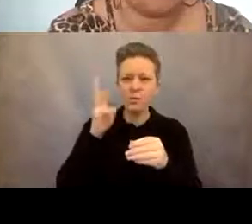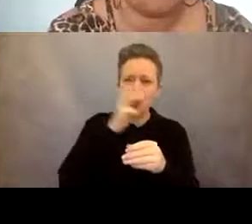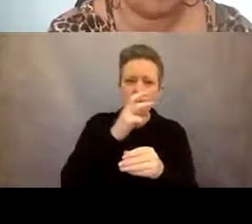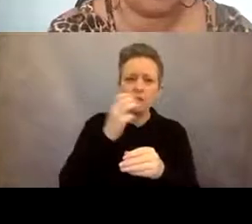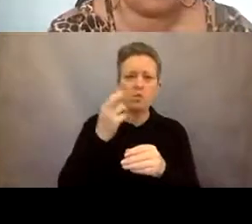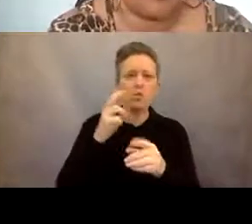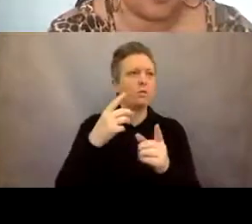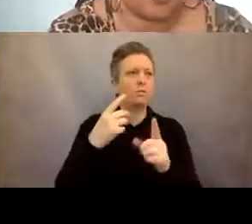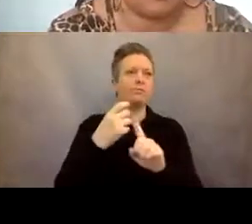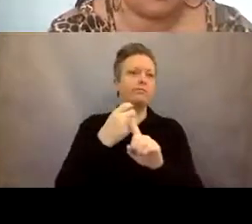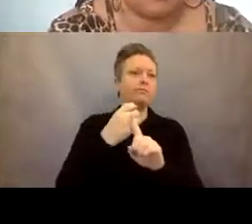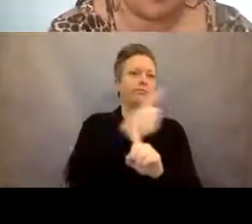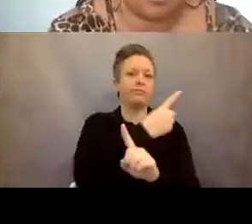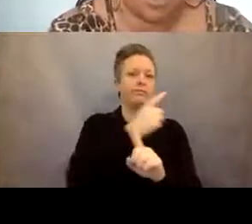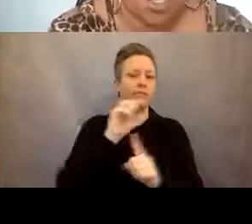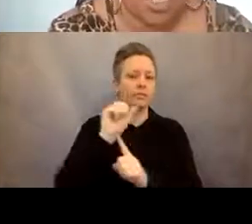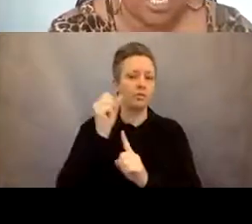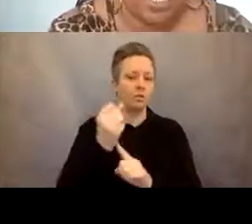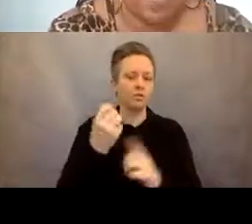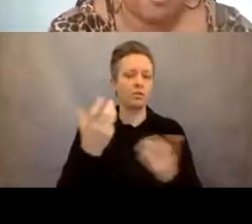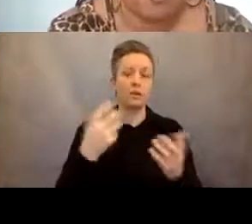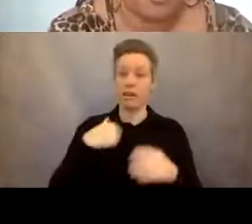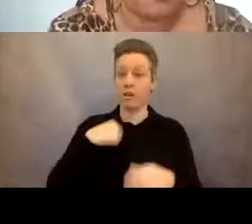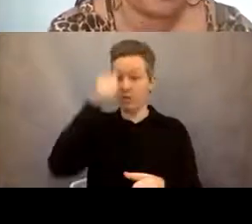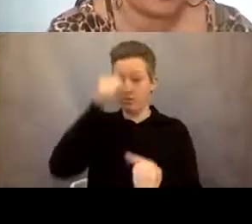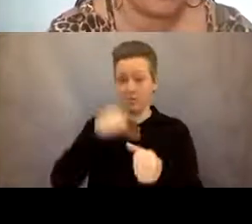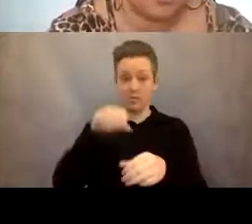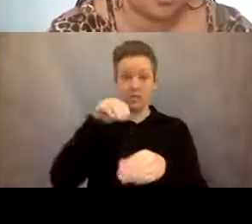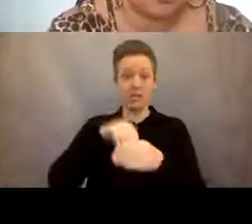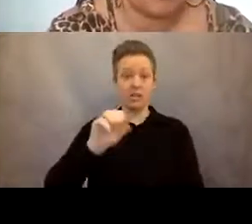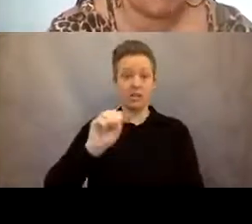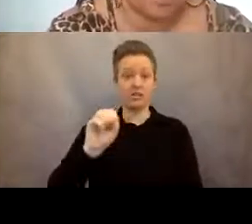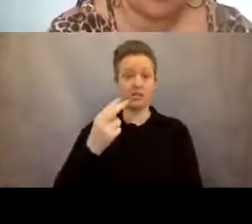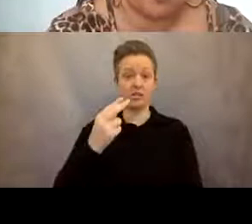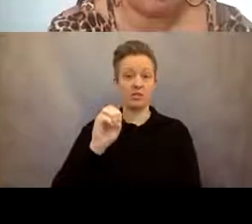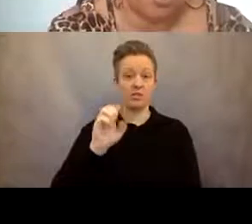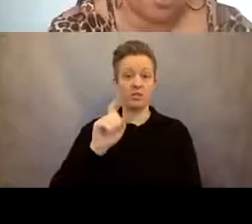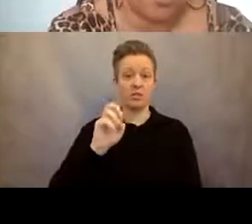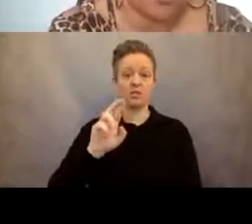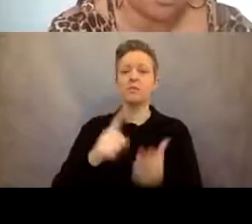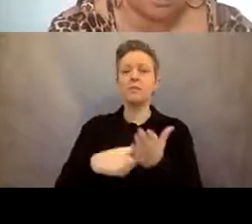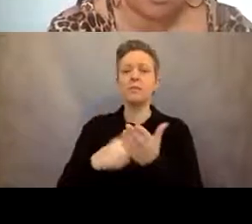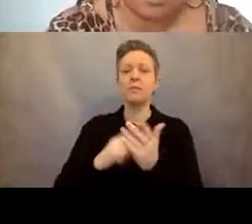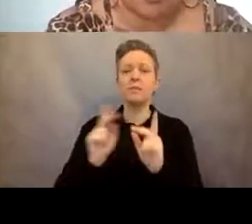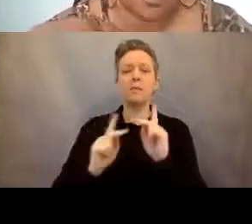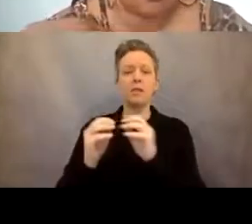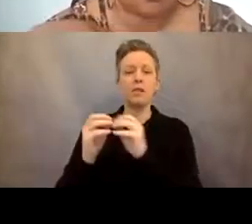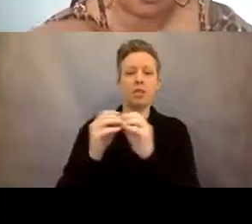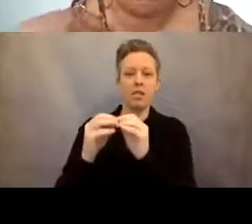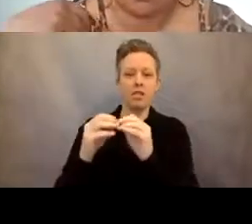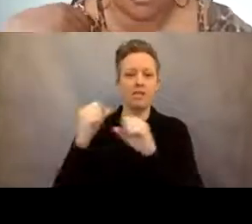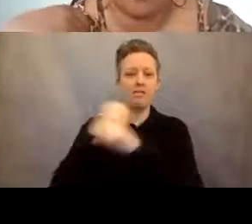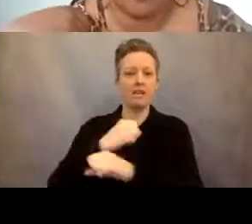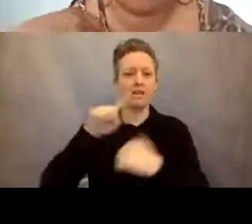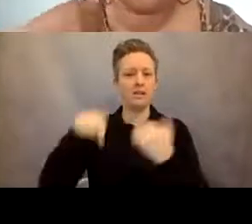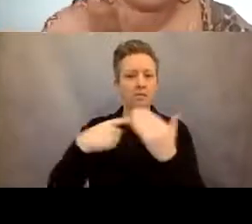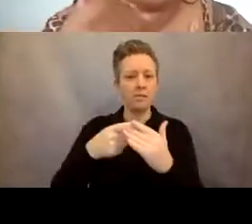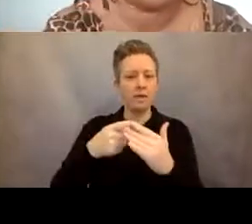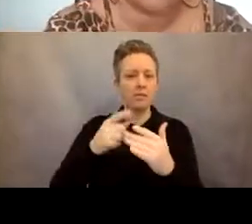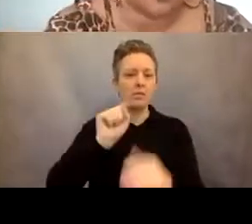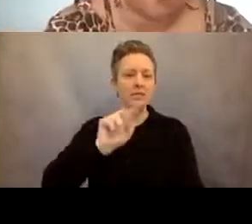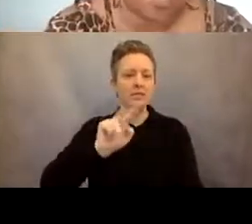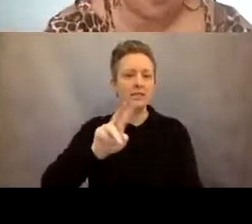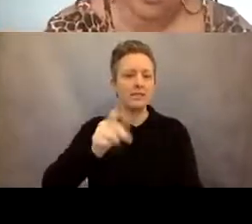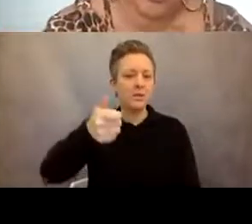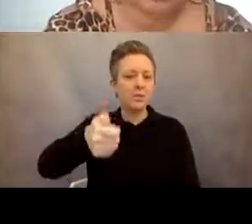fights over folks moving people's laundry, but it wasn't really about the remote. It was about something else and something deeper. It